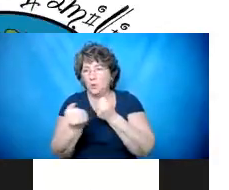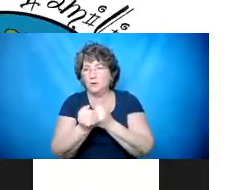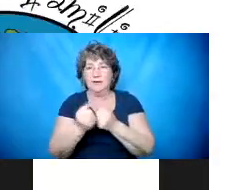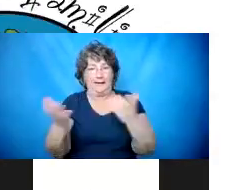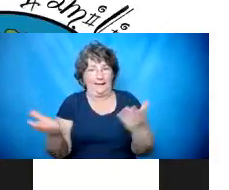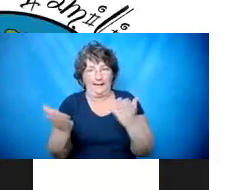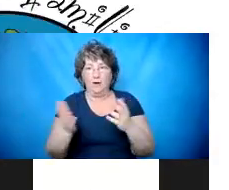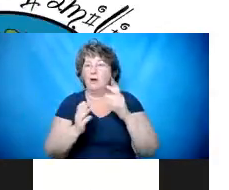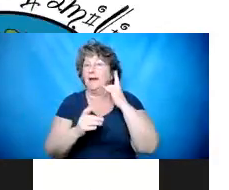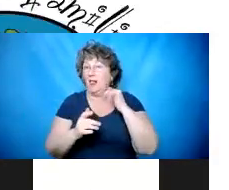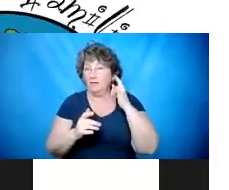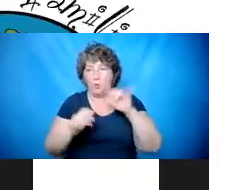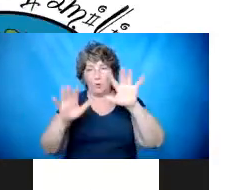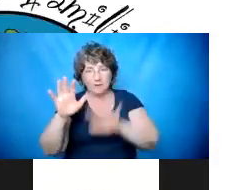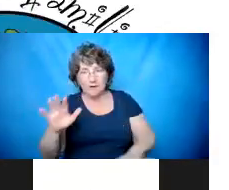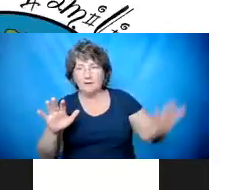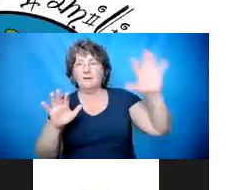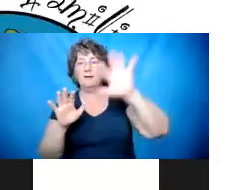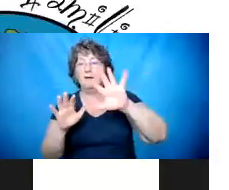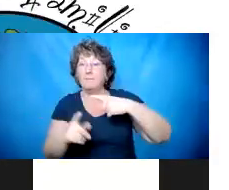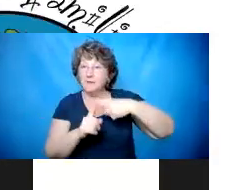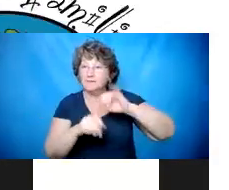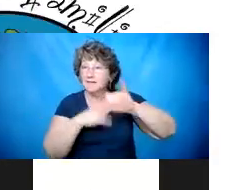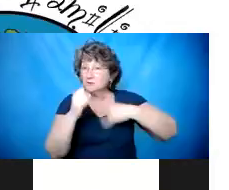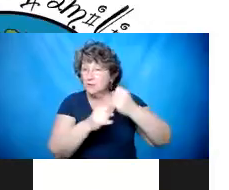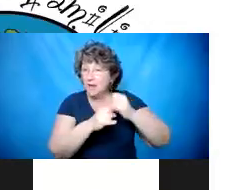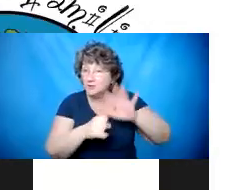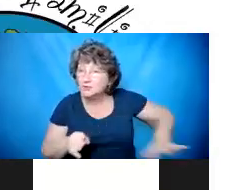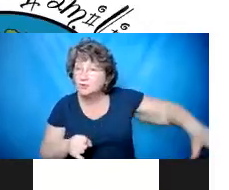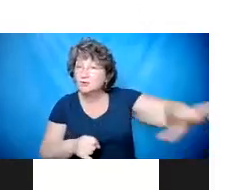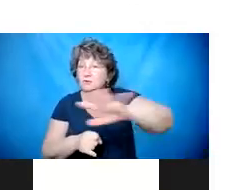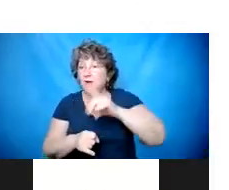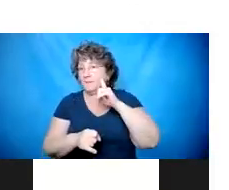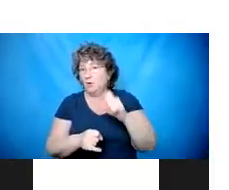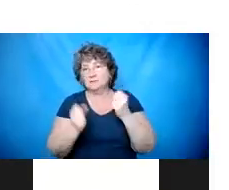communities do not offer these supports or resources in their language. Next slide, please.